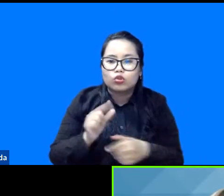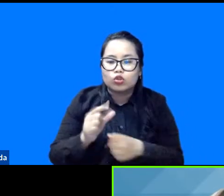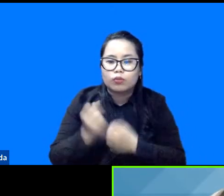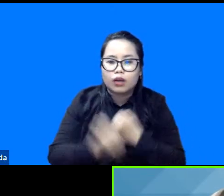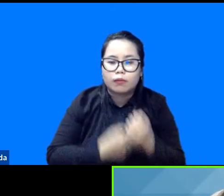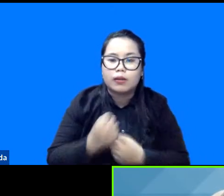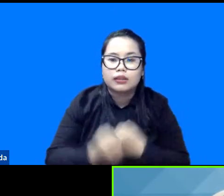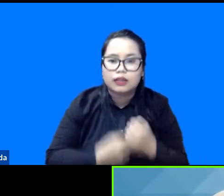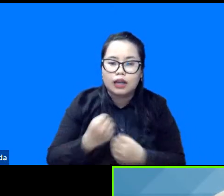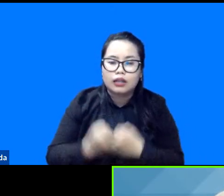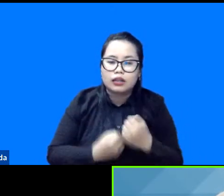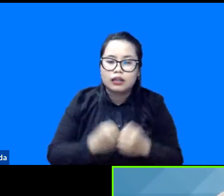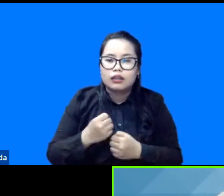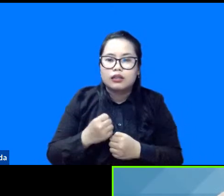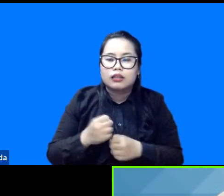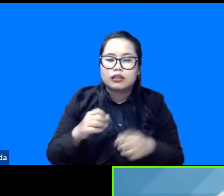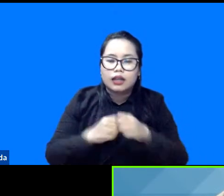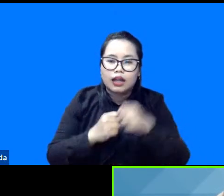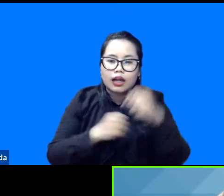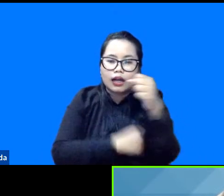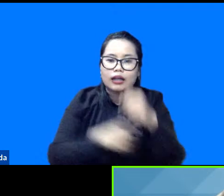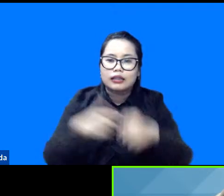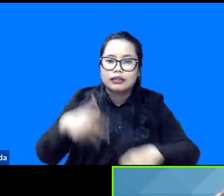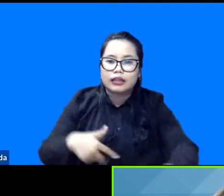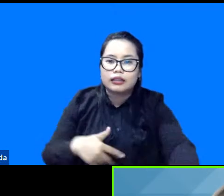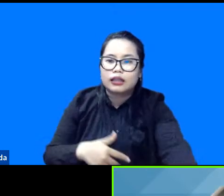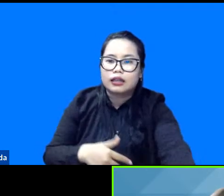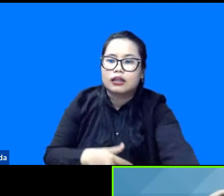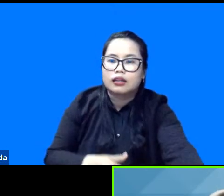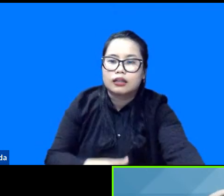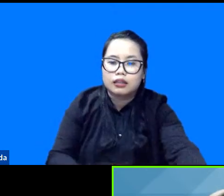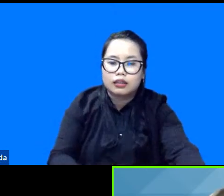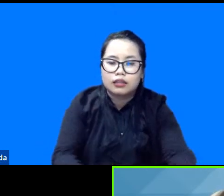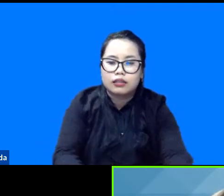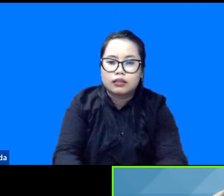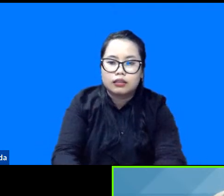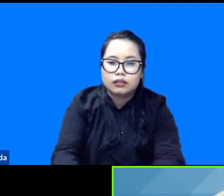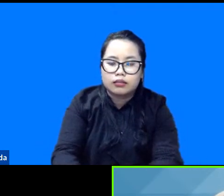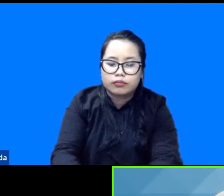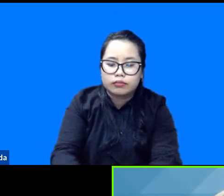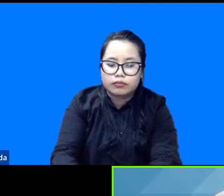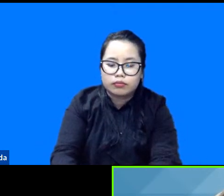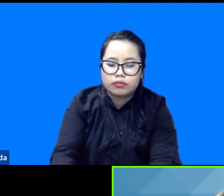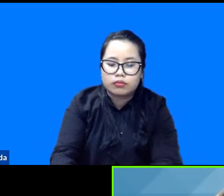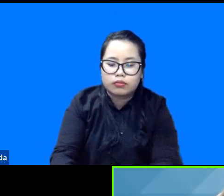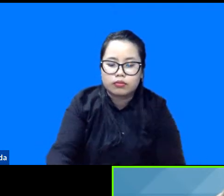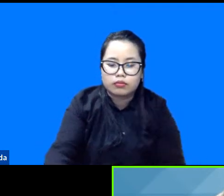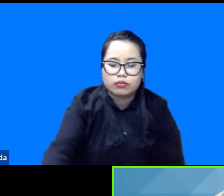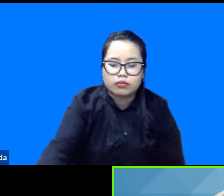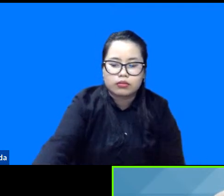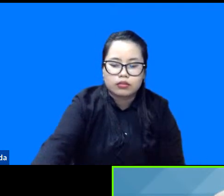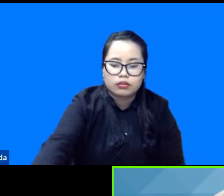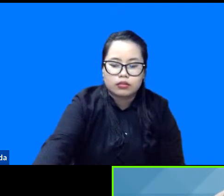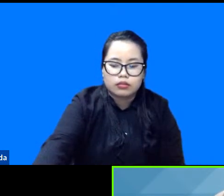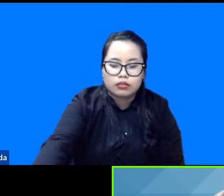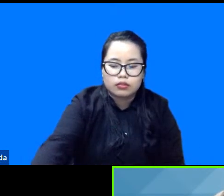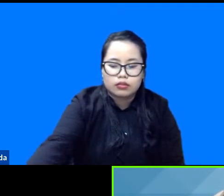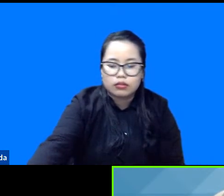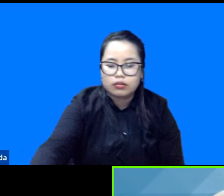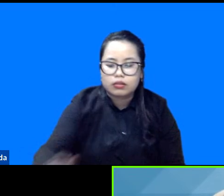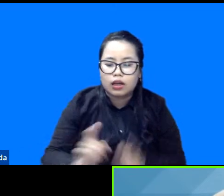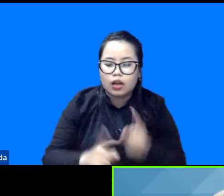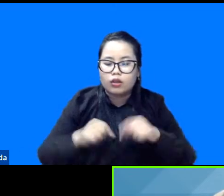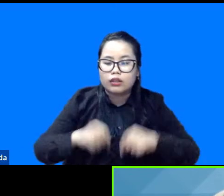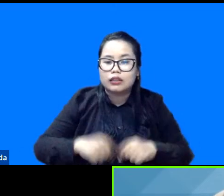frameworks is also become the main challenges. So this is our organization initiative actually, but I do believe